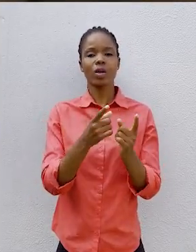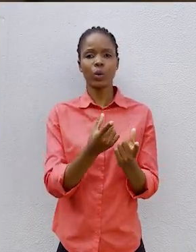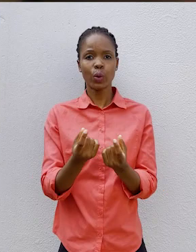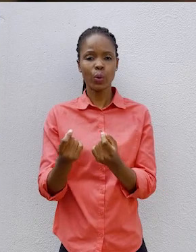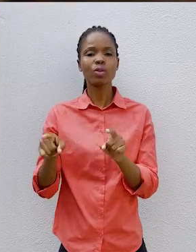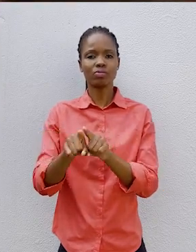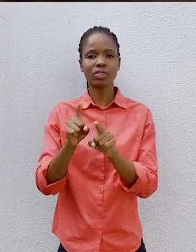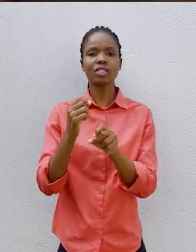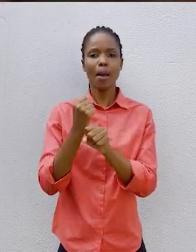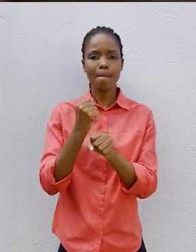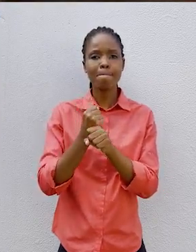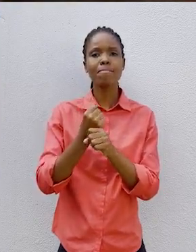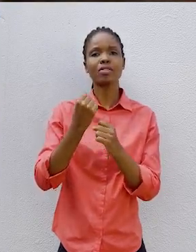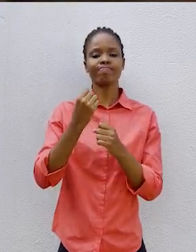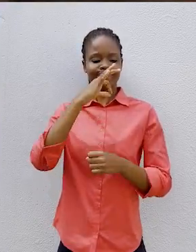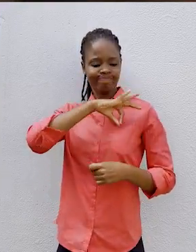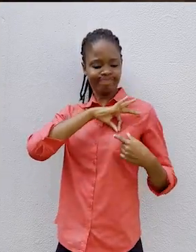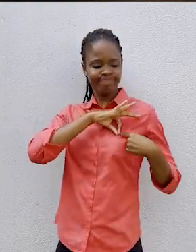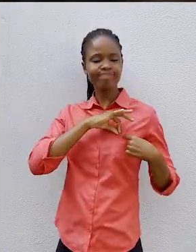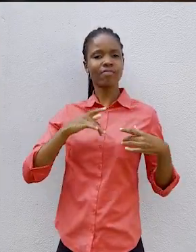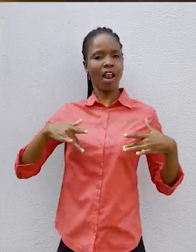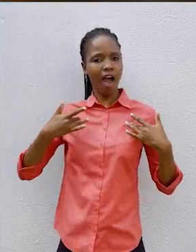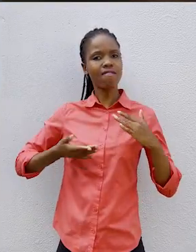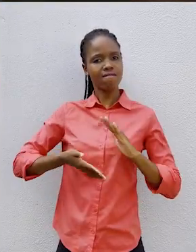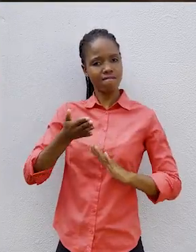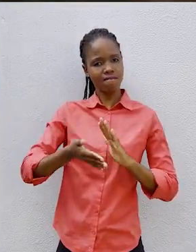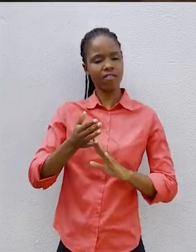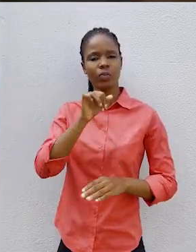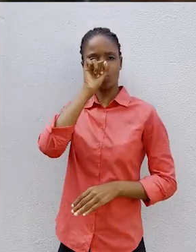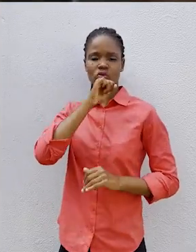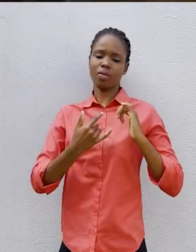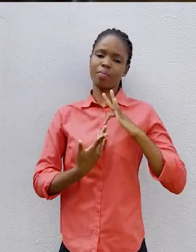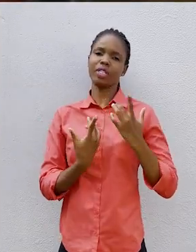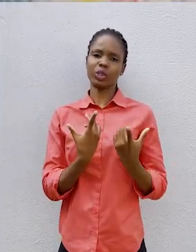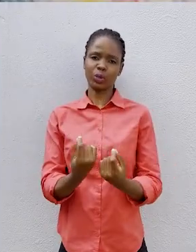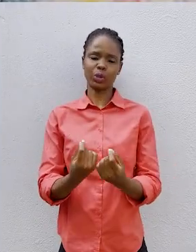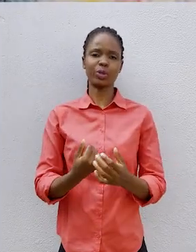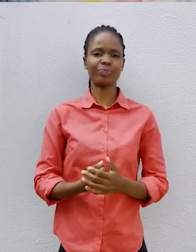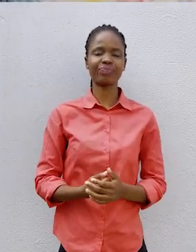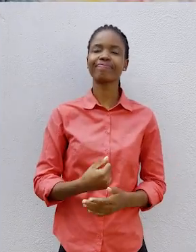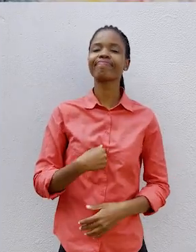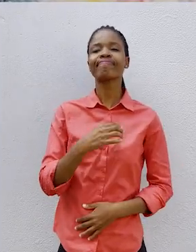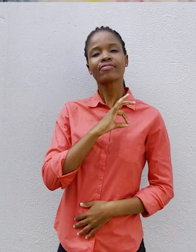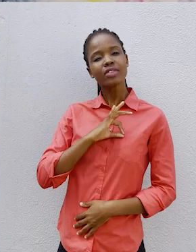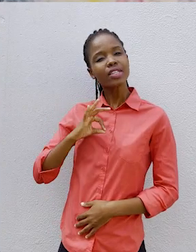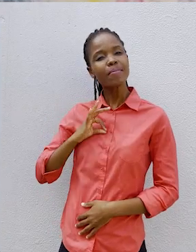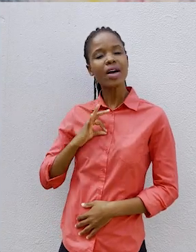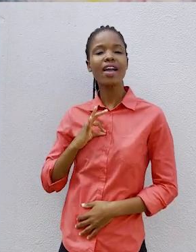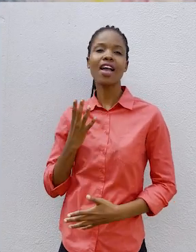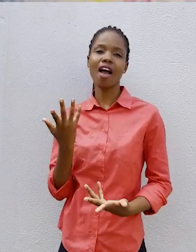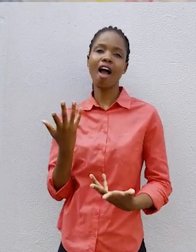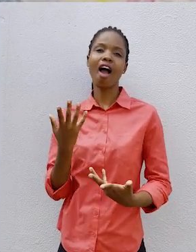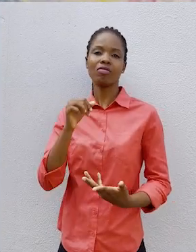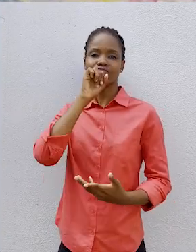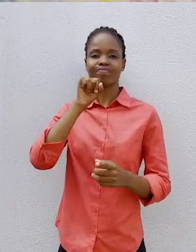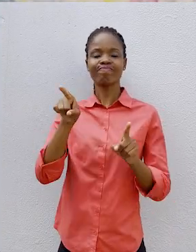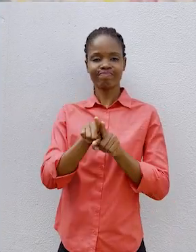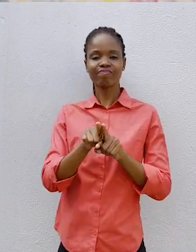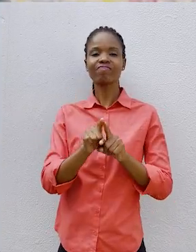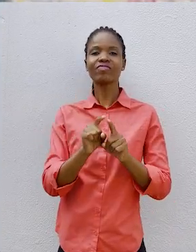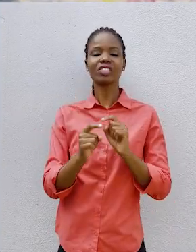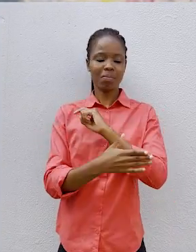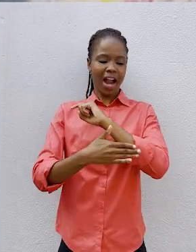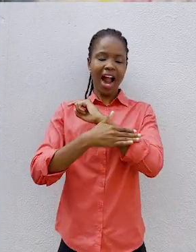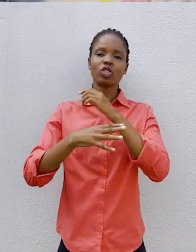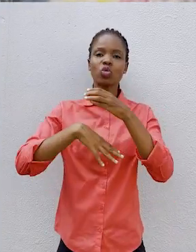to create and make money and make a living at doing what you love. Mayor of the